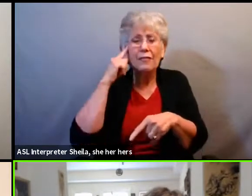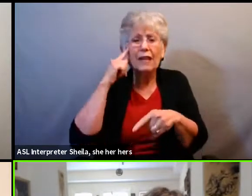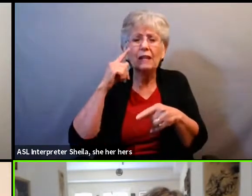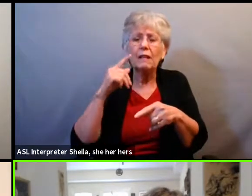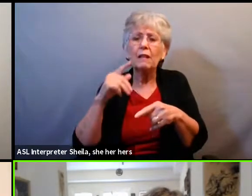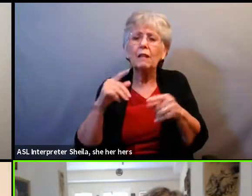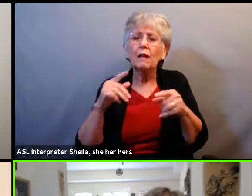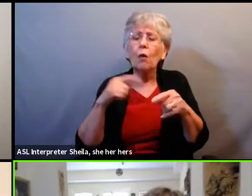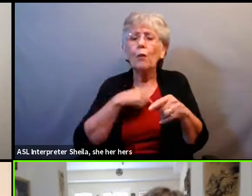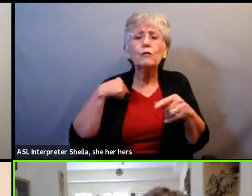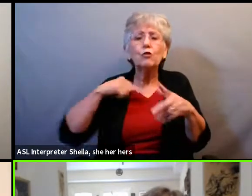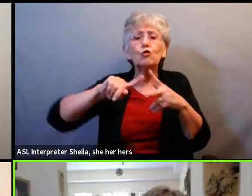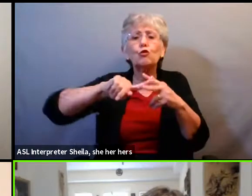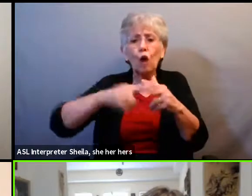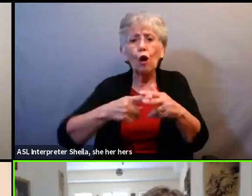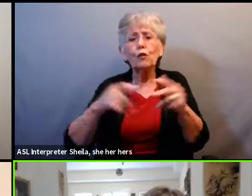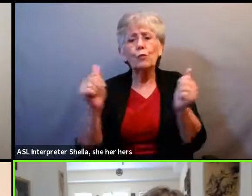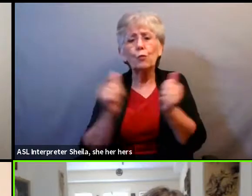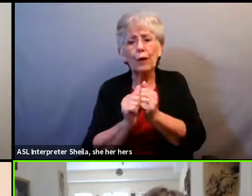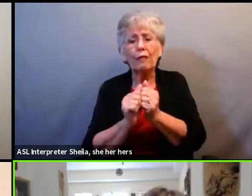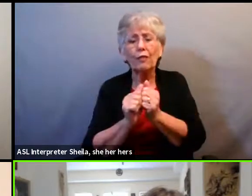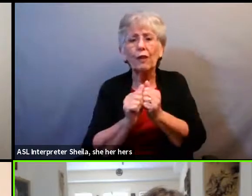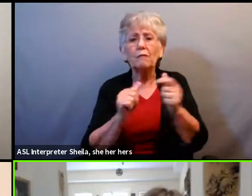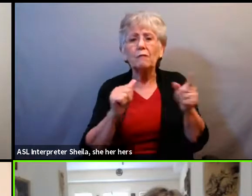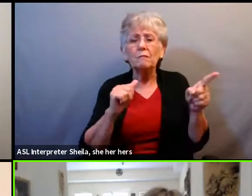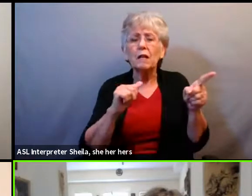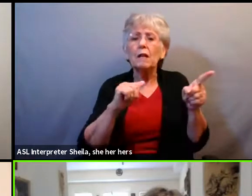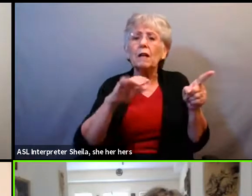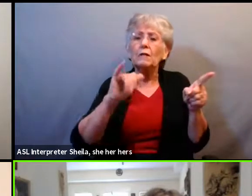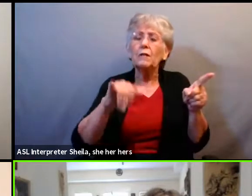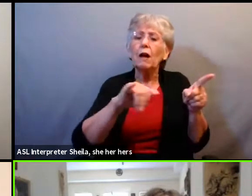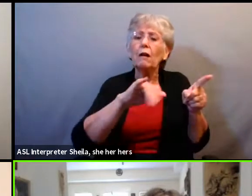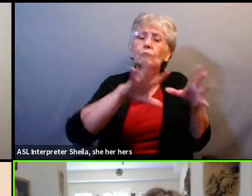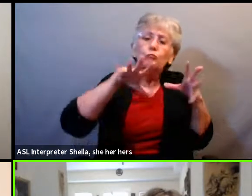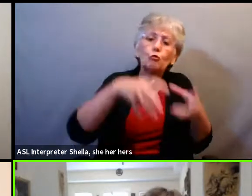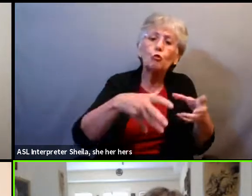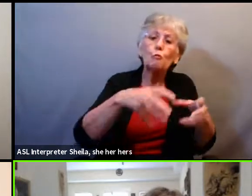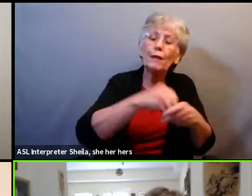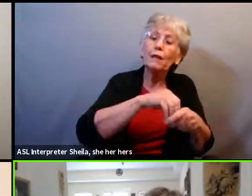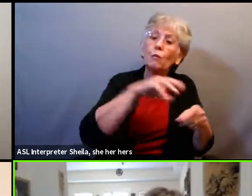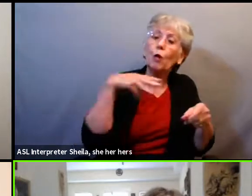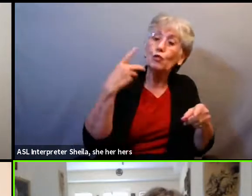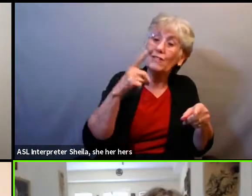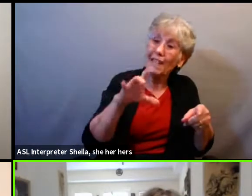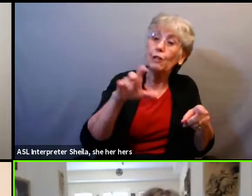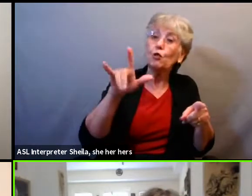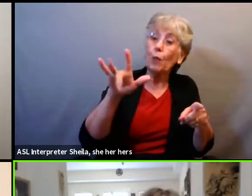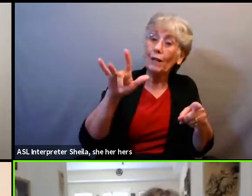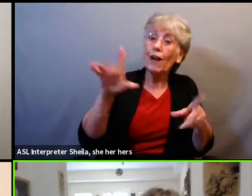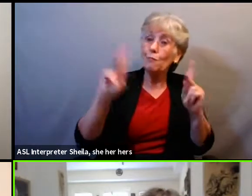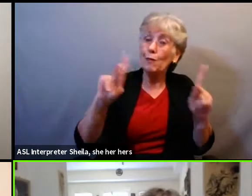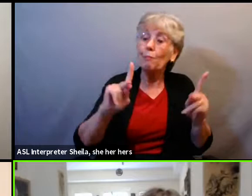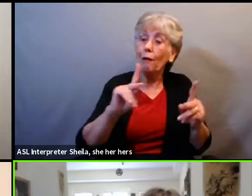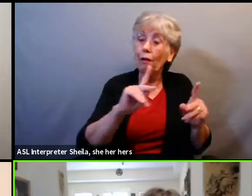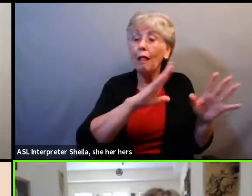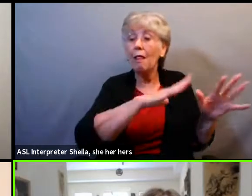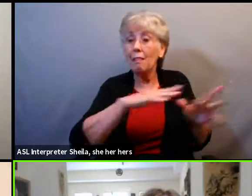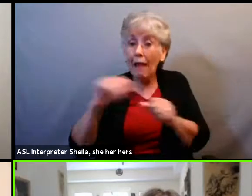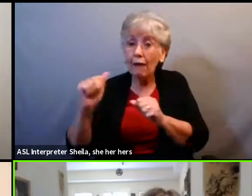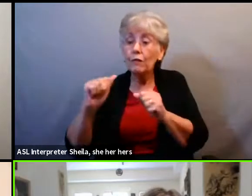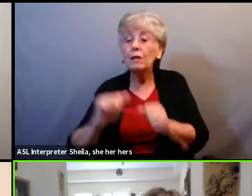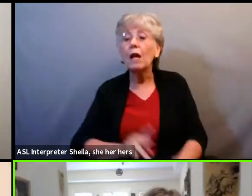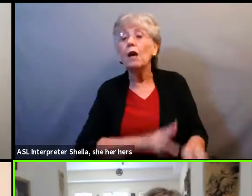from the Bay Area and went to DC to join up with other people in